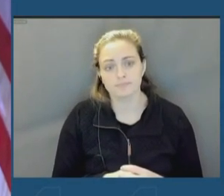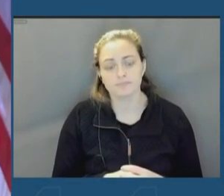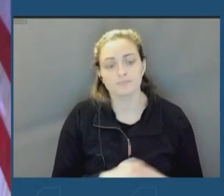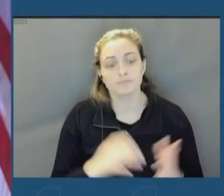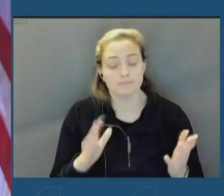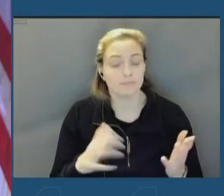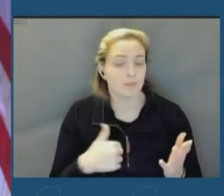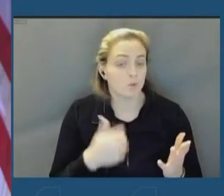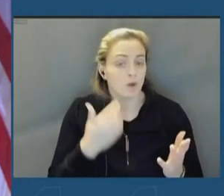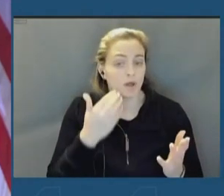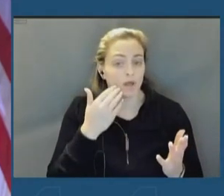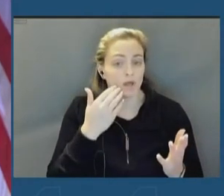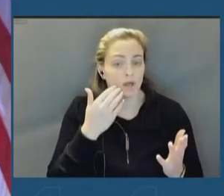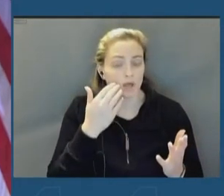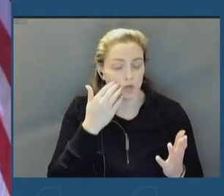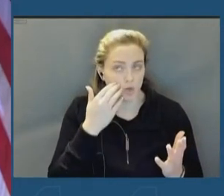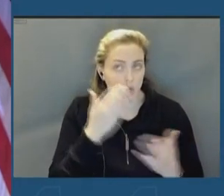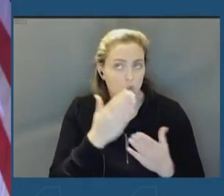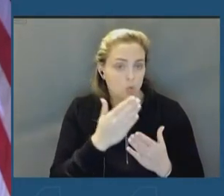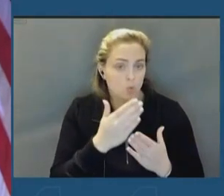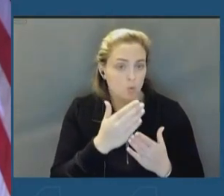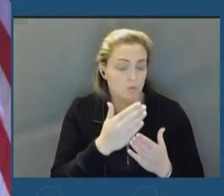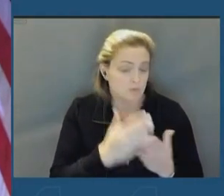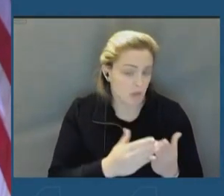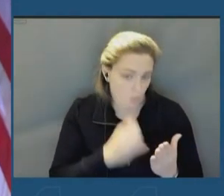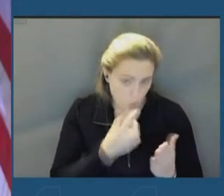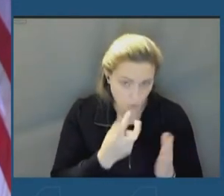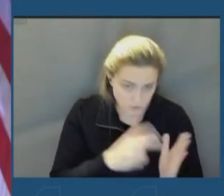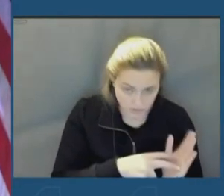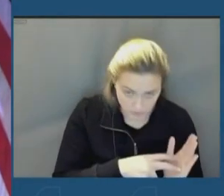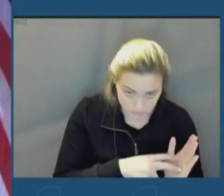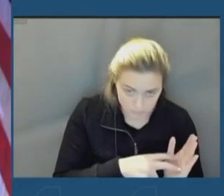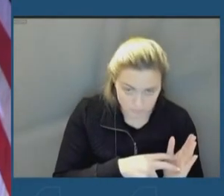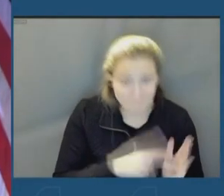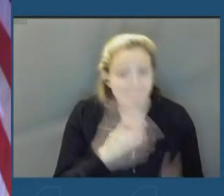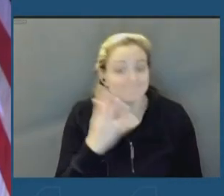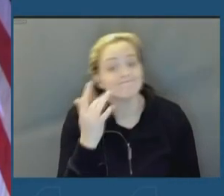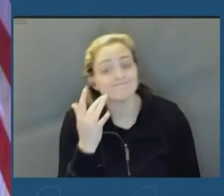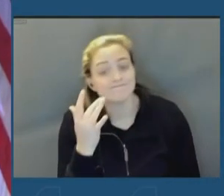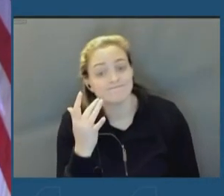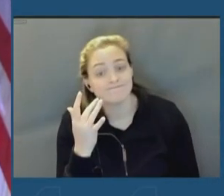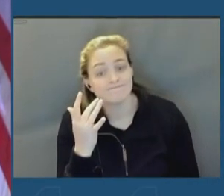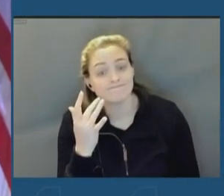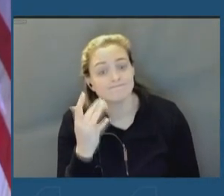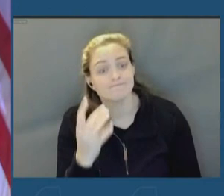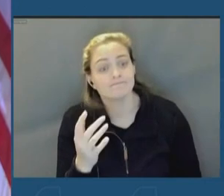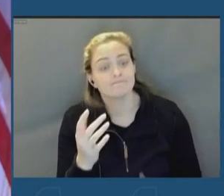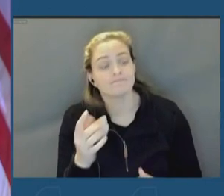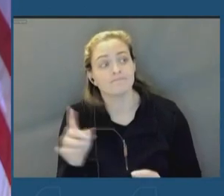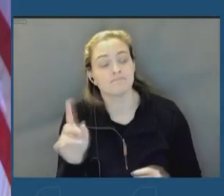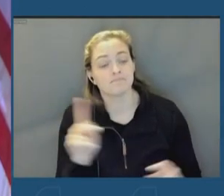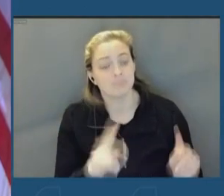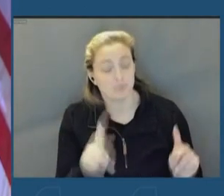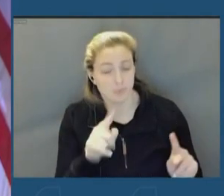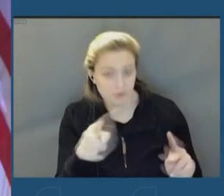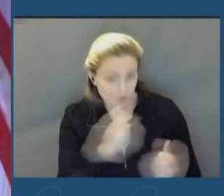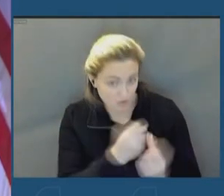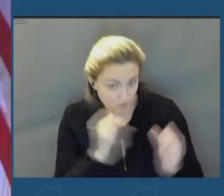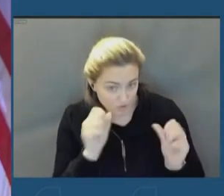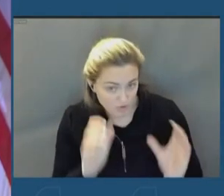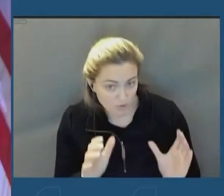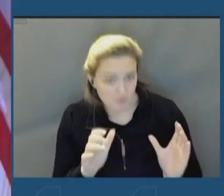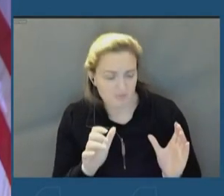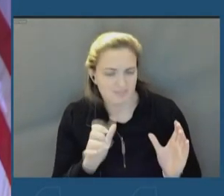And I know that some won't stand because those of you who are heroes don't think